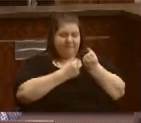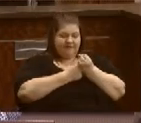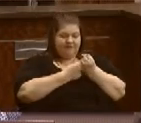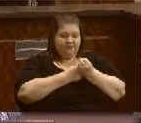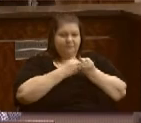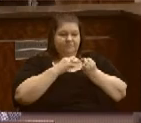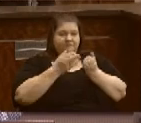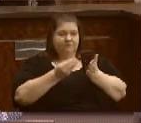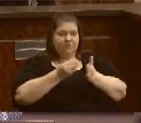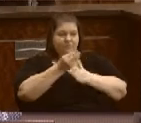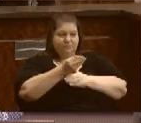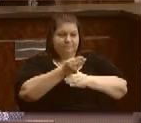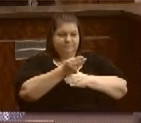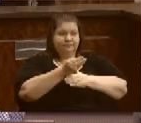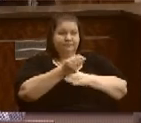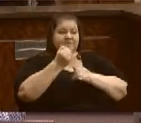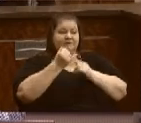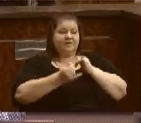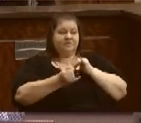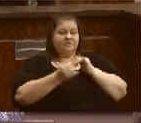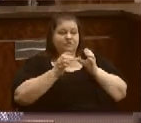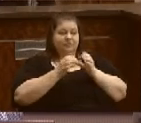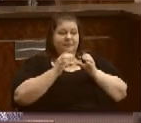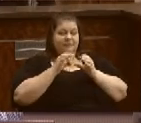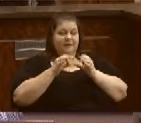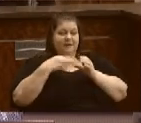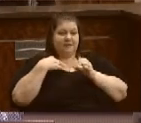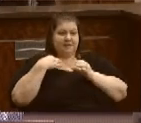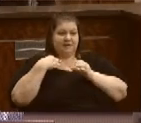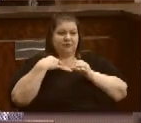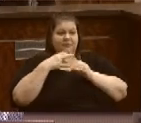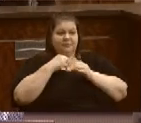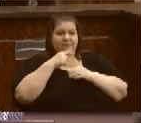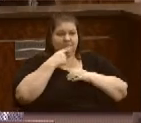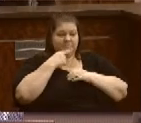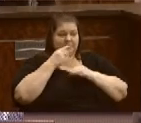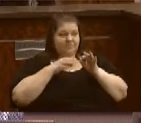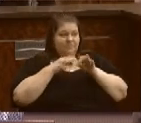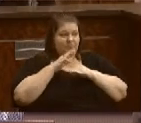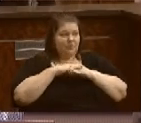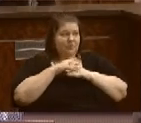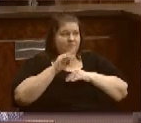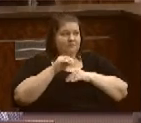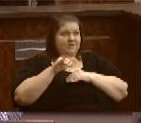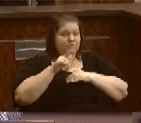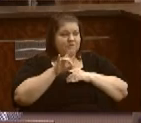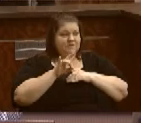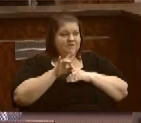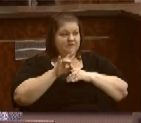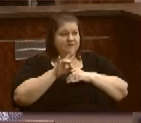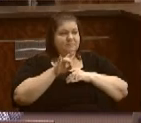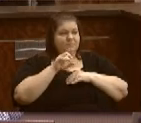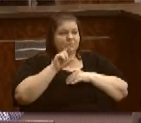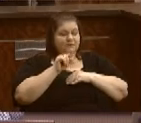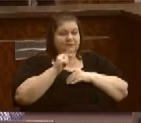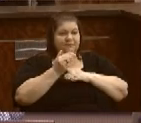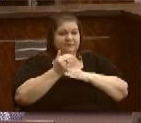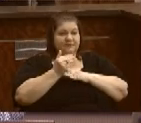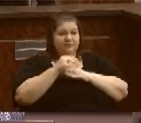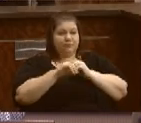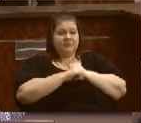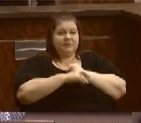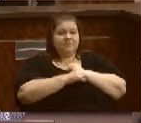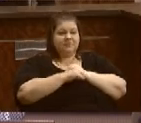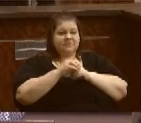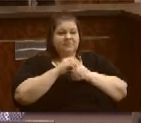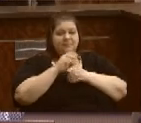a certificate of publication verifying that this application and public hearing of May 27, 2015 was advertised